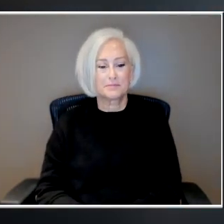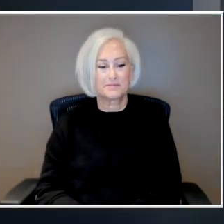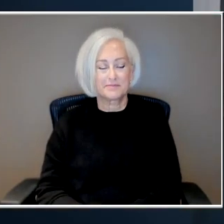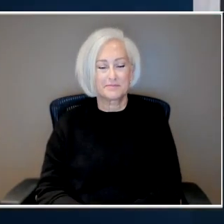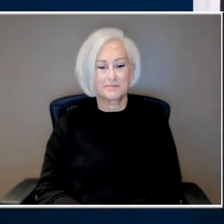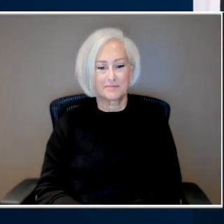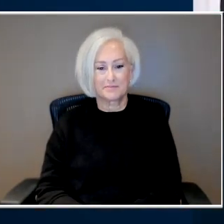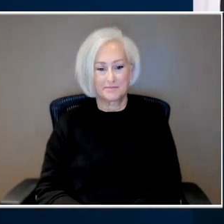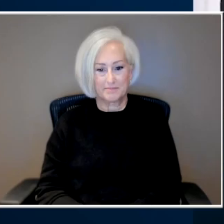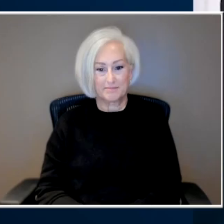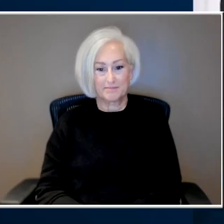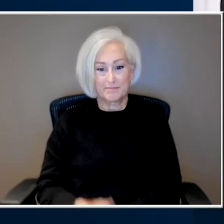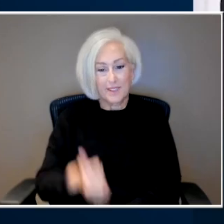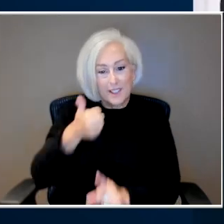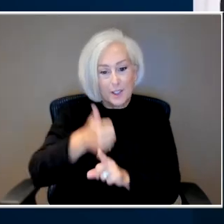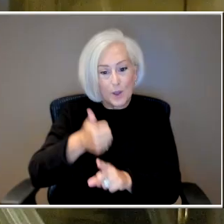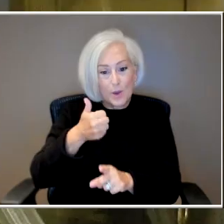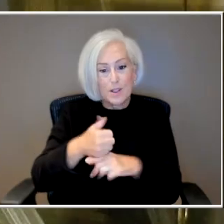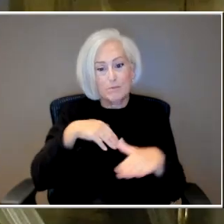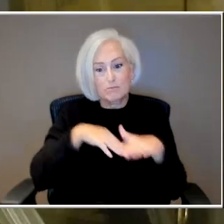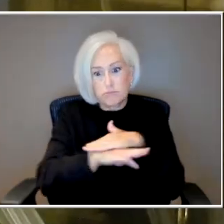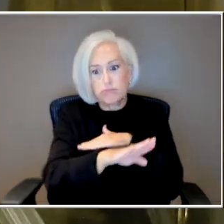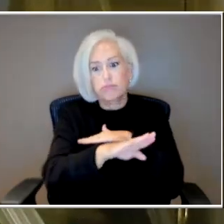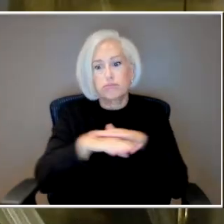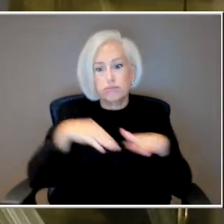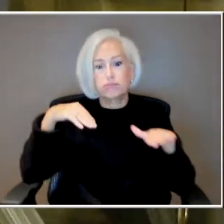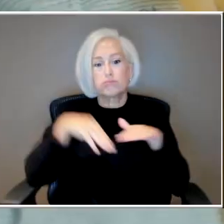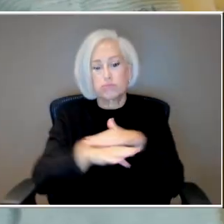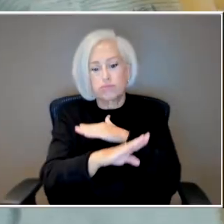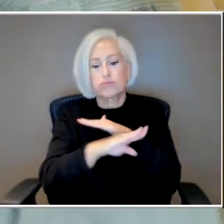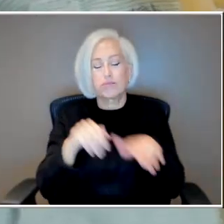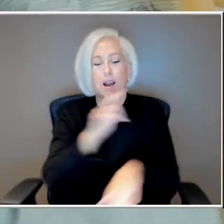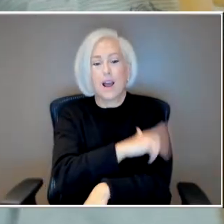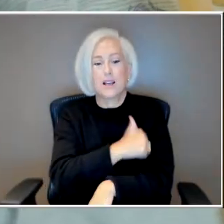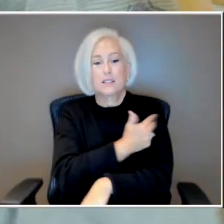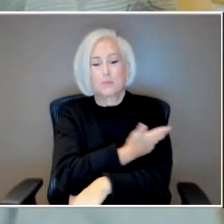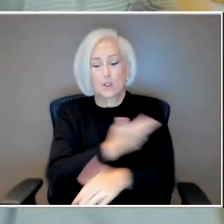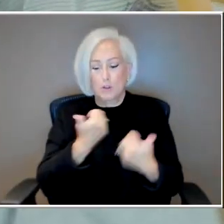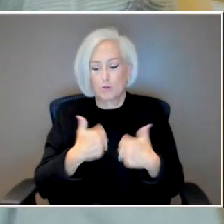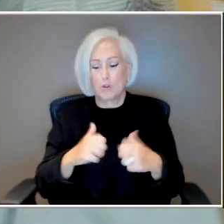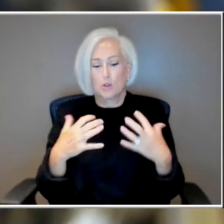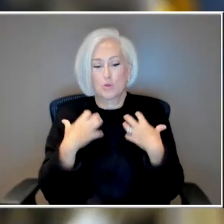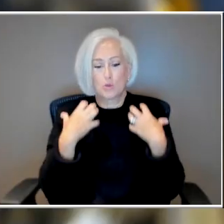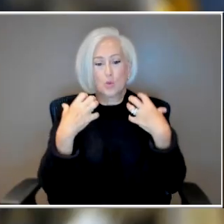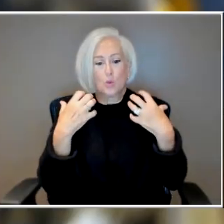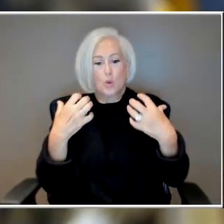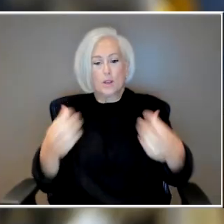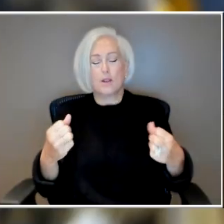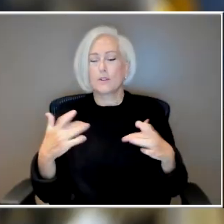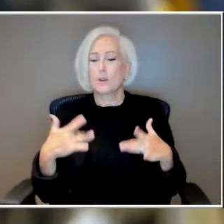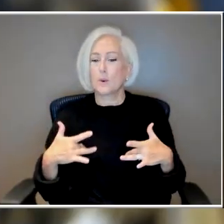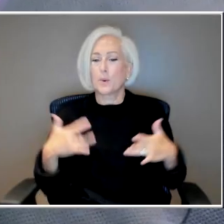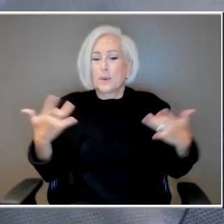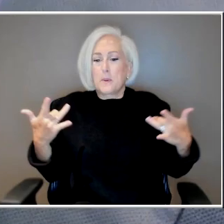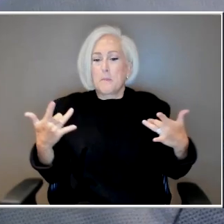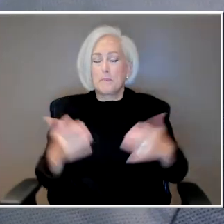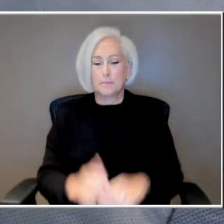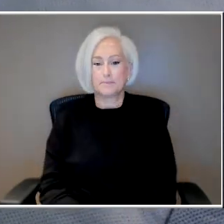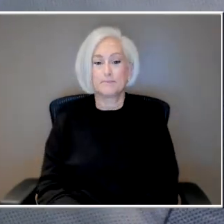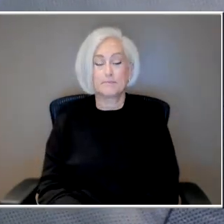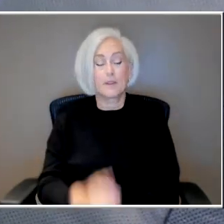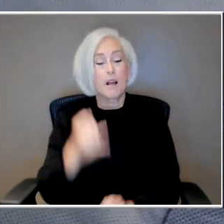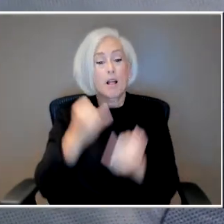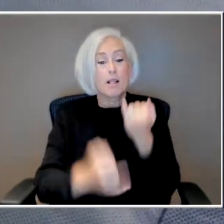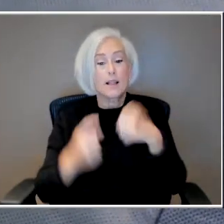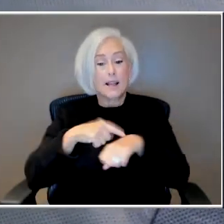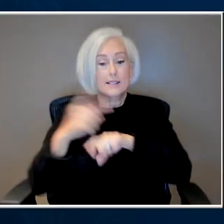You've been out of the hospital several times trying to complete a recovery. What's happening now with you? Last time I was here, they put a